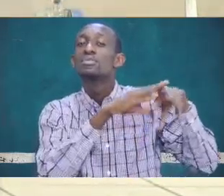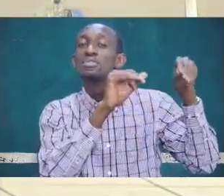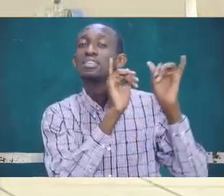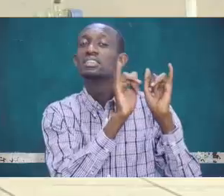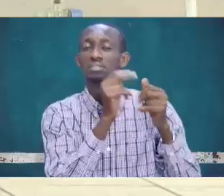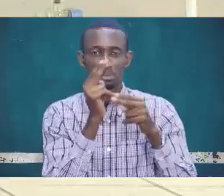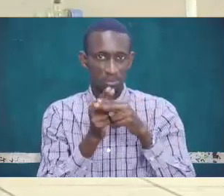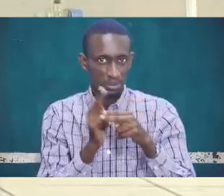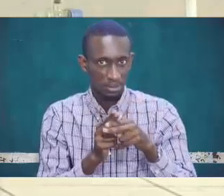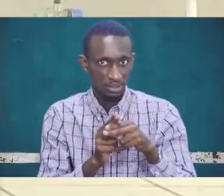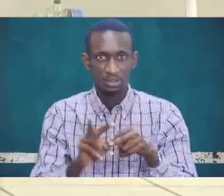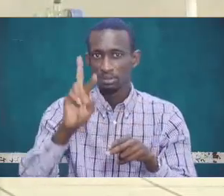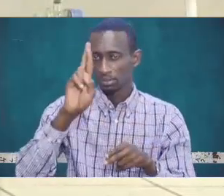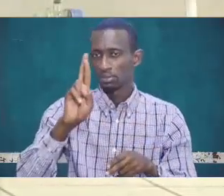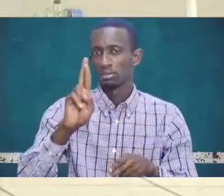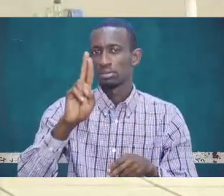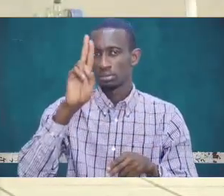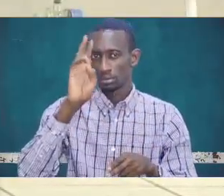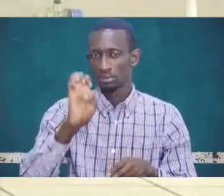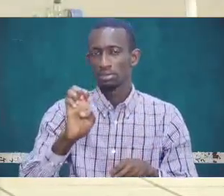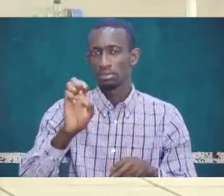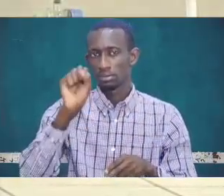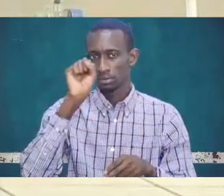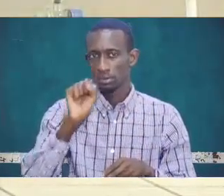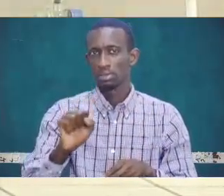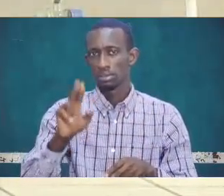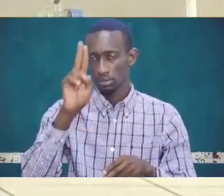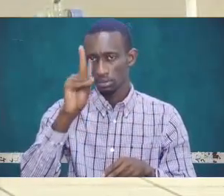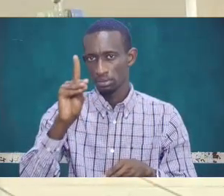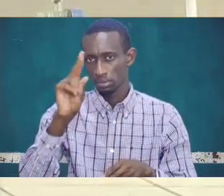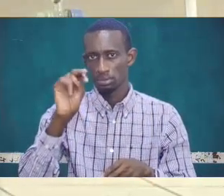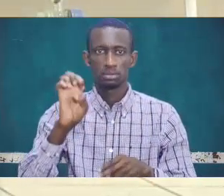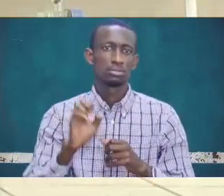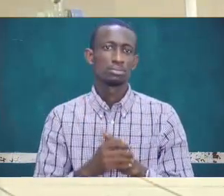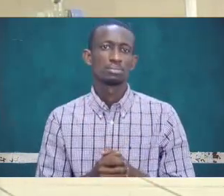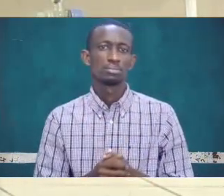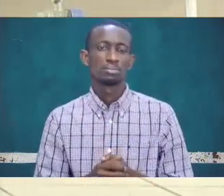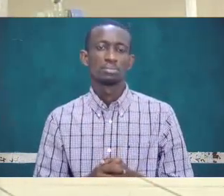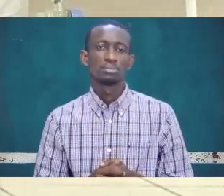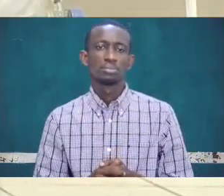And the water that has gone down here, that one is called